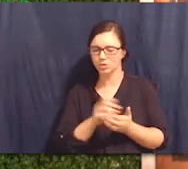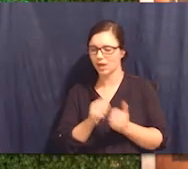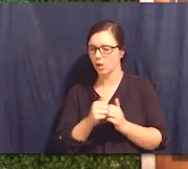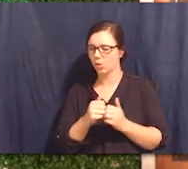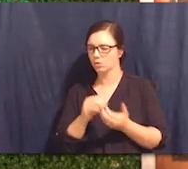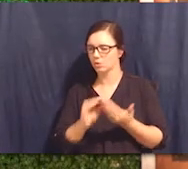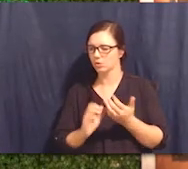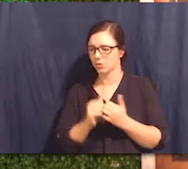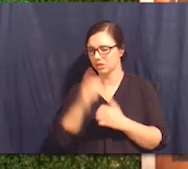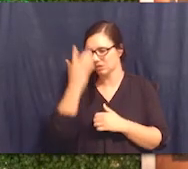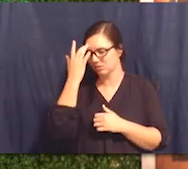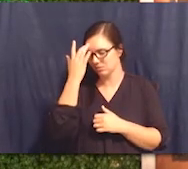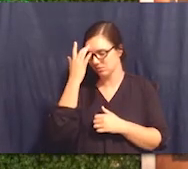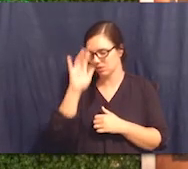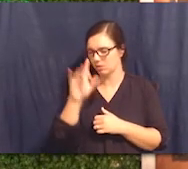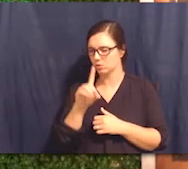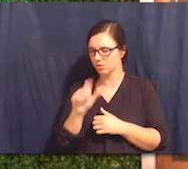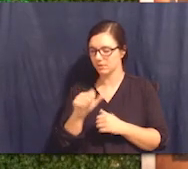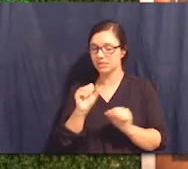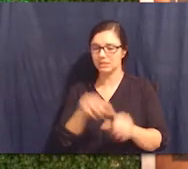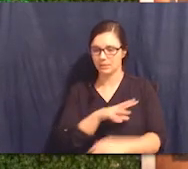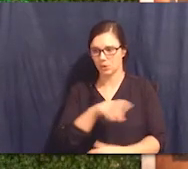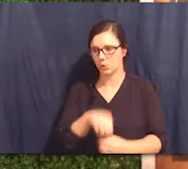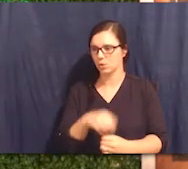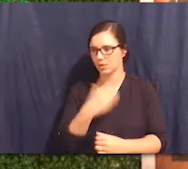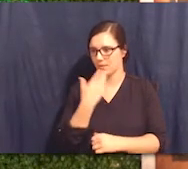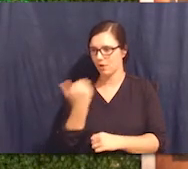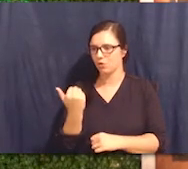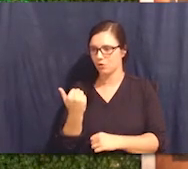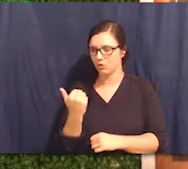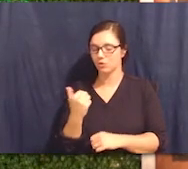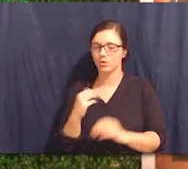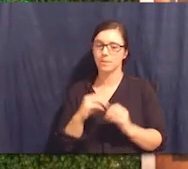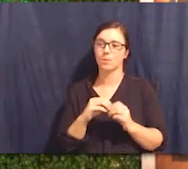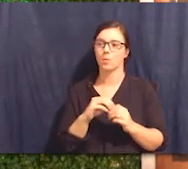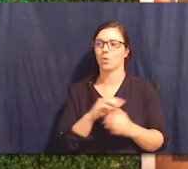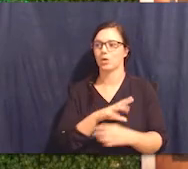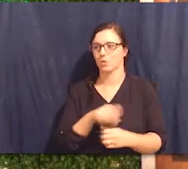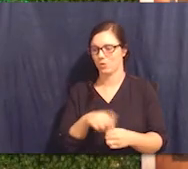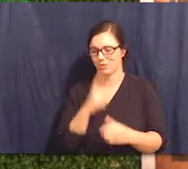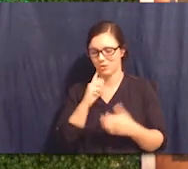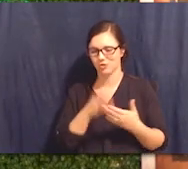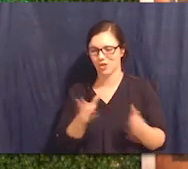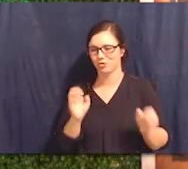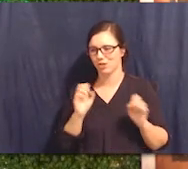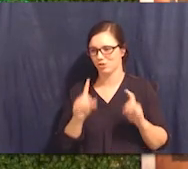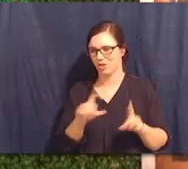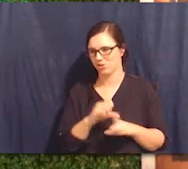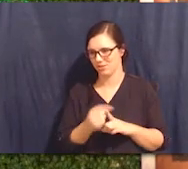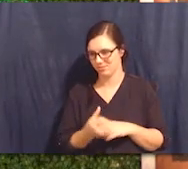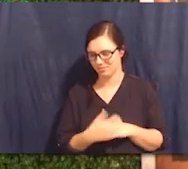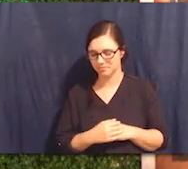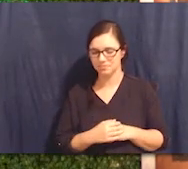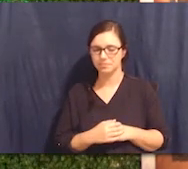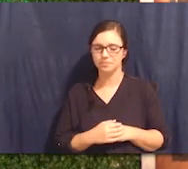students with intellectual disabilities can be included and more included in the general education setting.